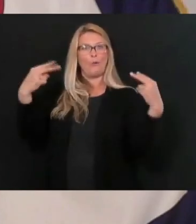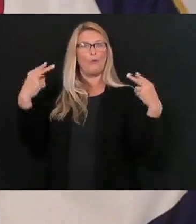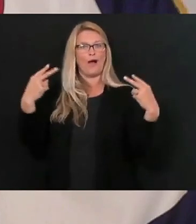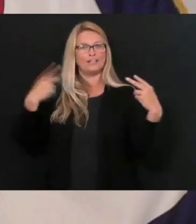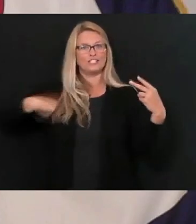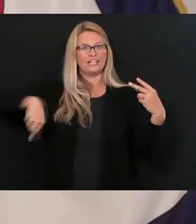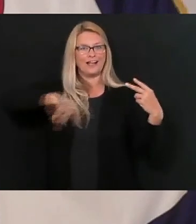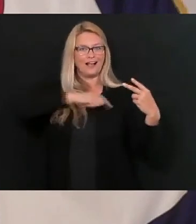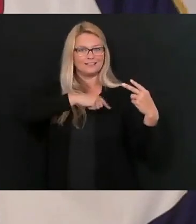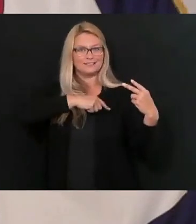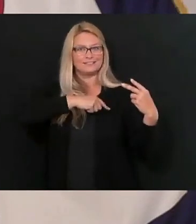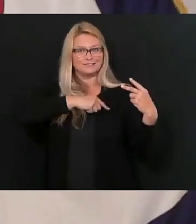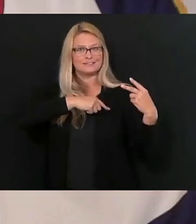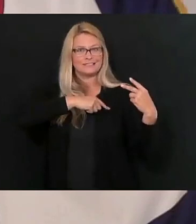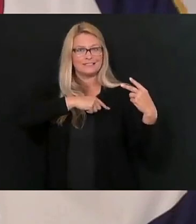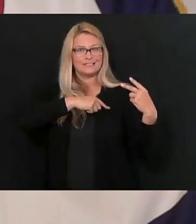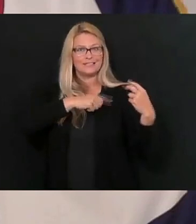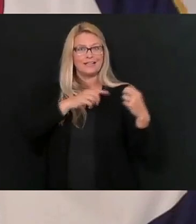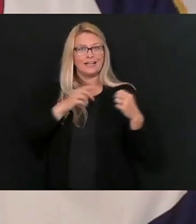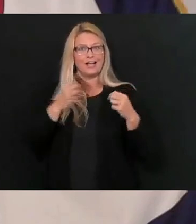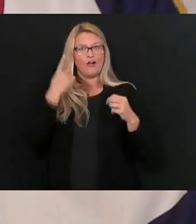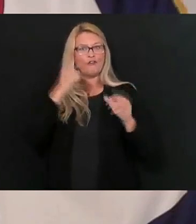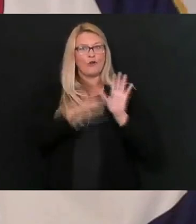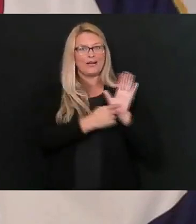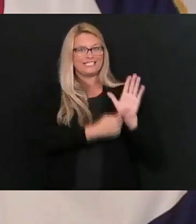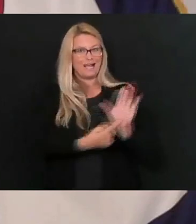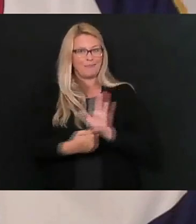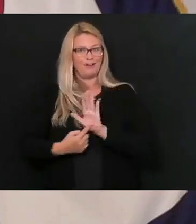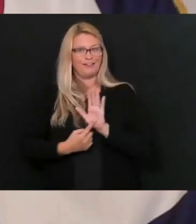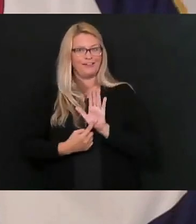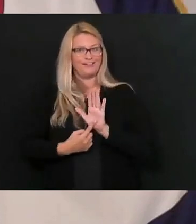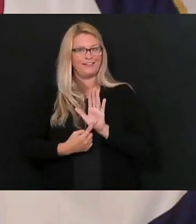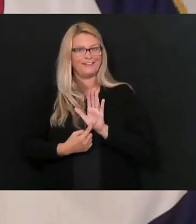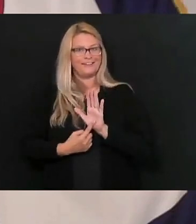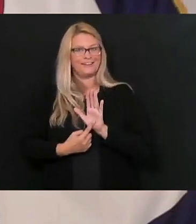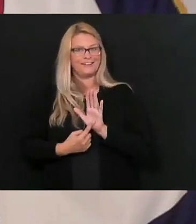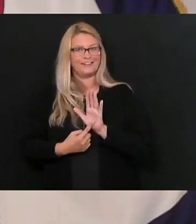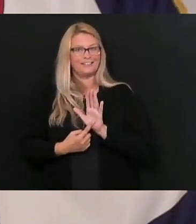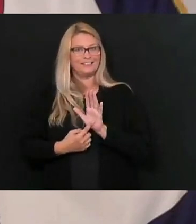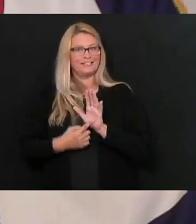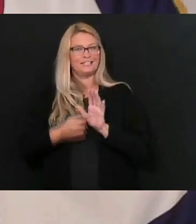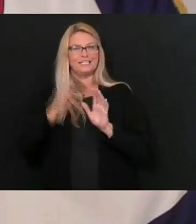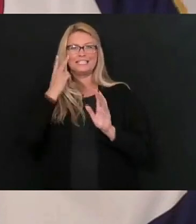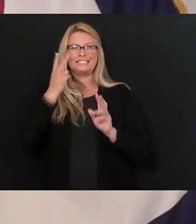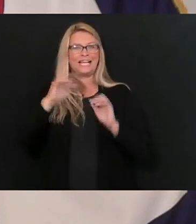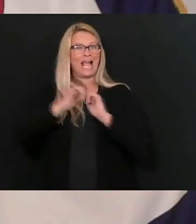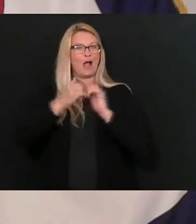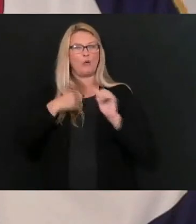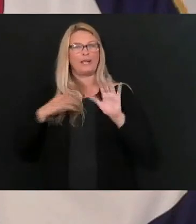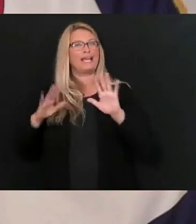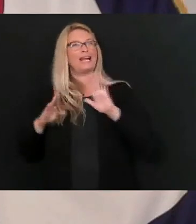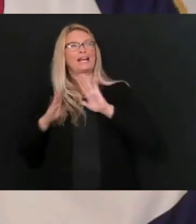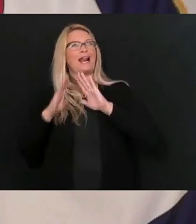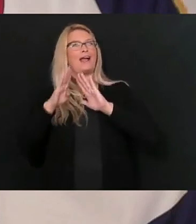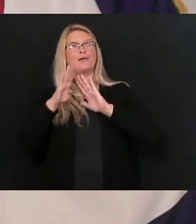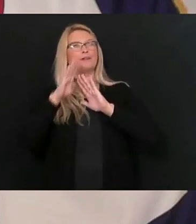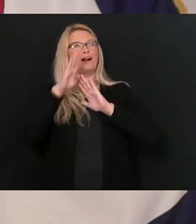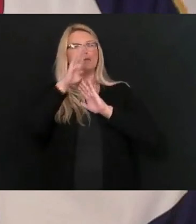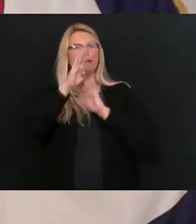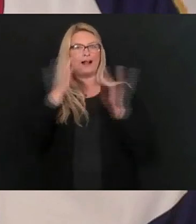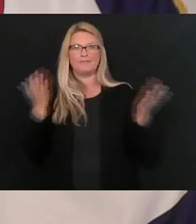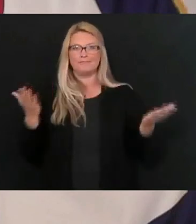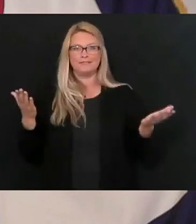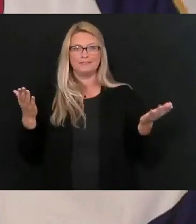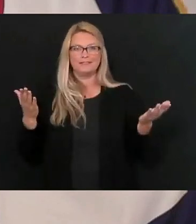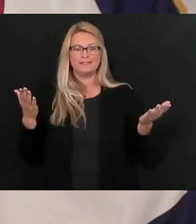as examples to see just that we're going to keep going up that mountain and keep digging. Well,